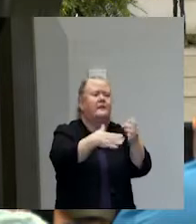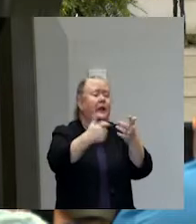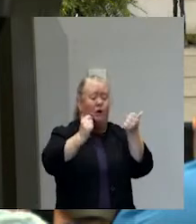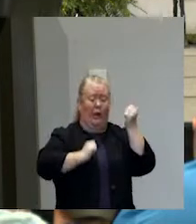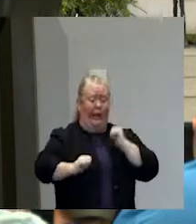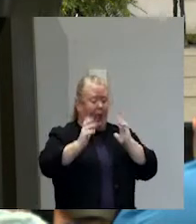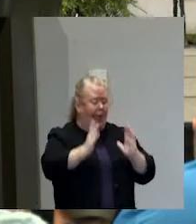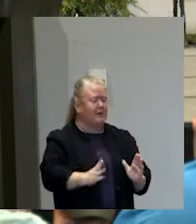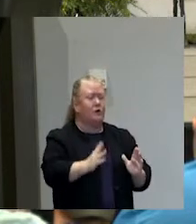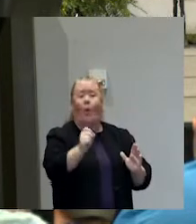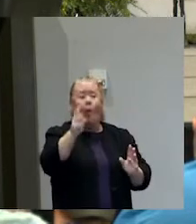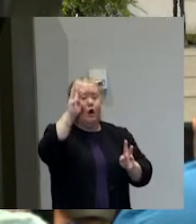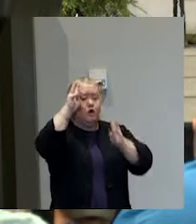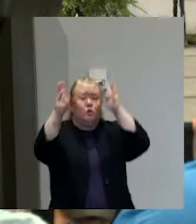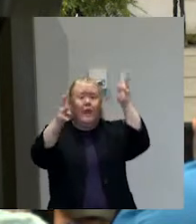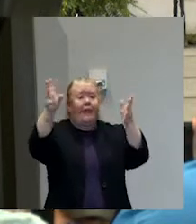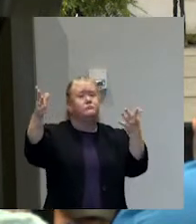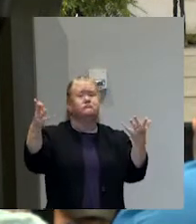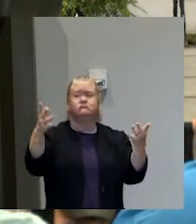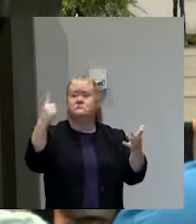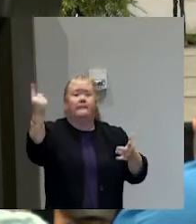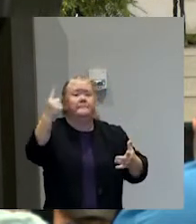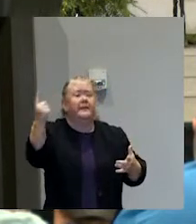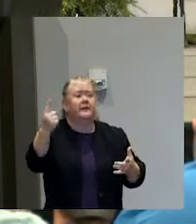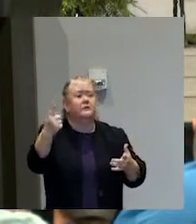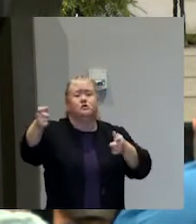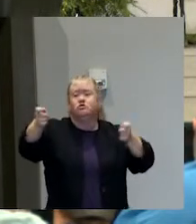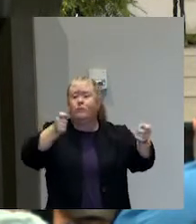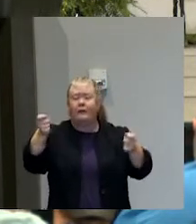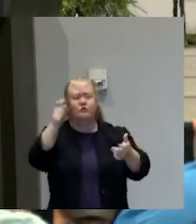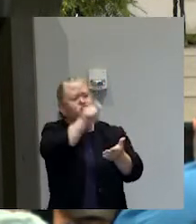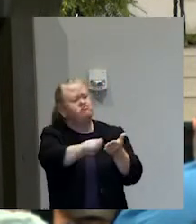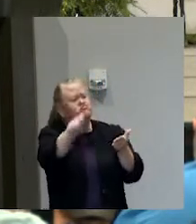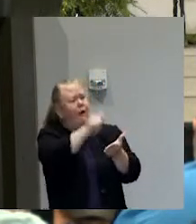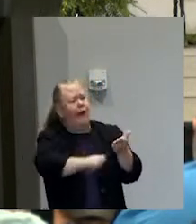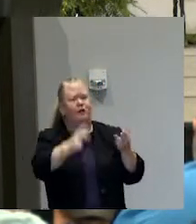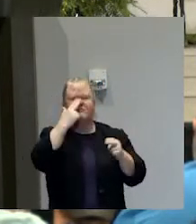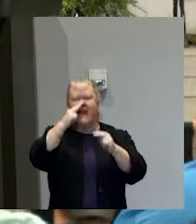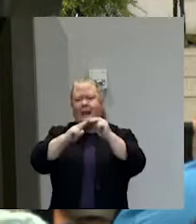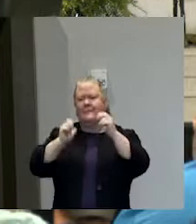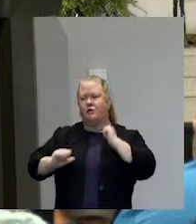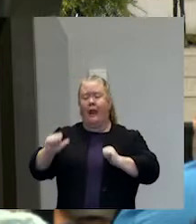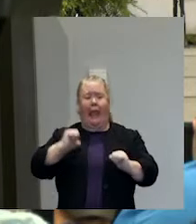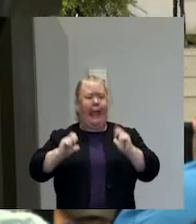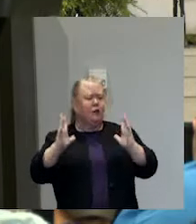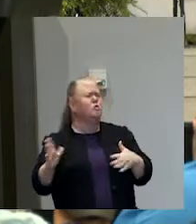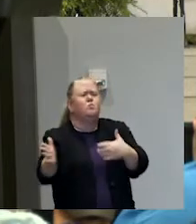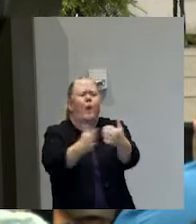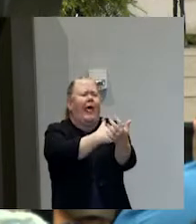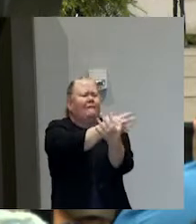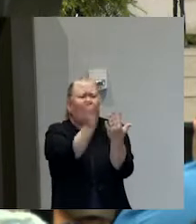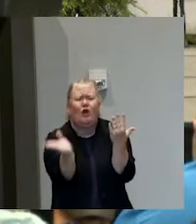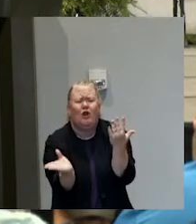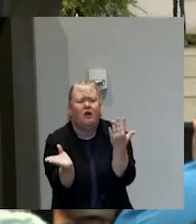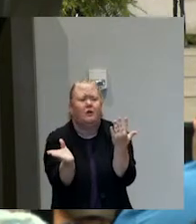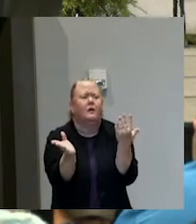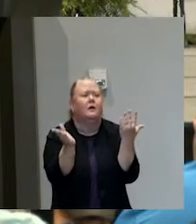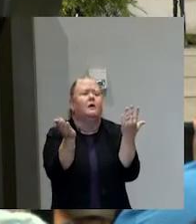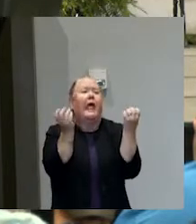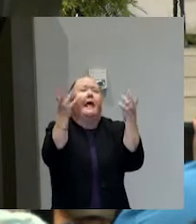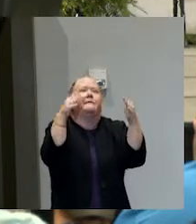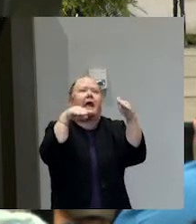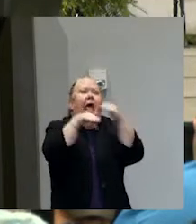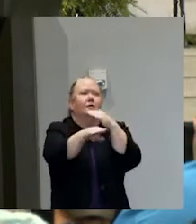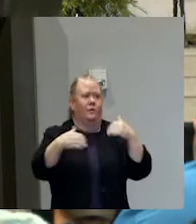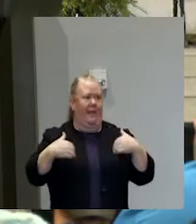sure, but also just a creator, if you want to create something, if you're a director, a writer, an animator, an actor, anything, especially with how much access we have of being